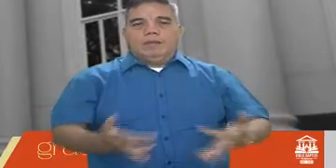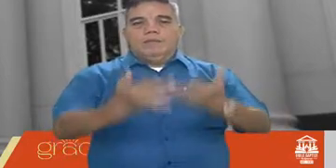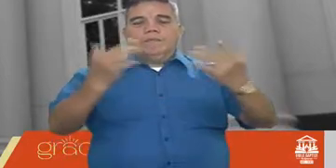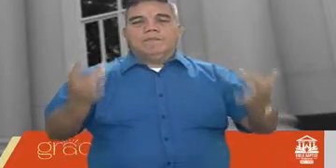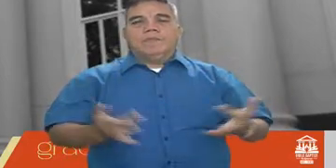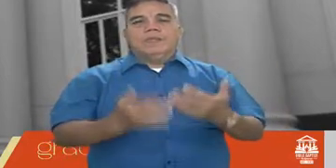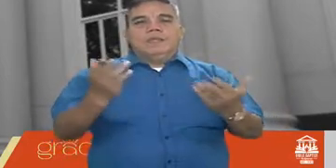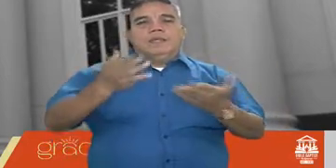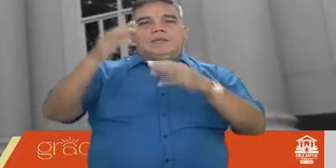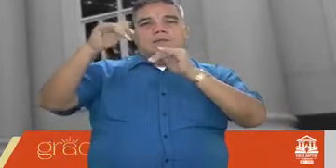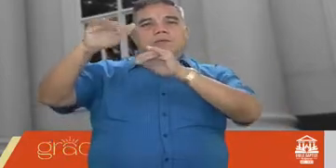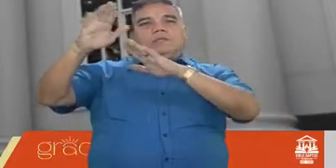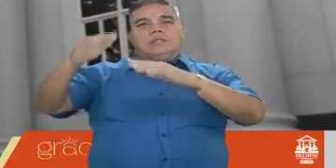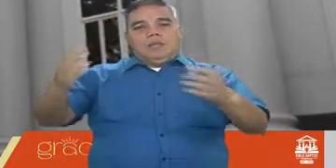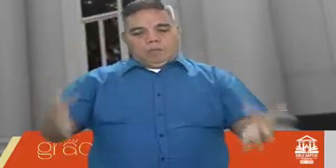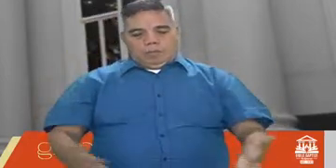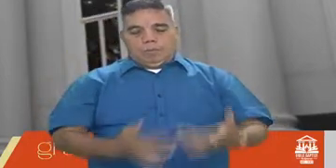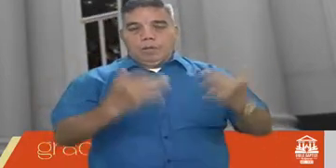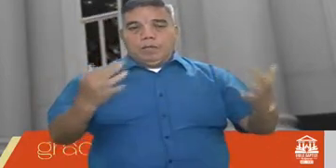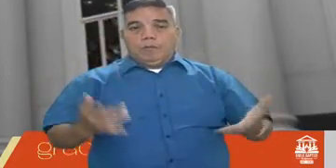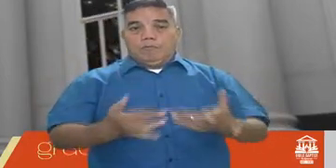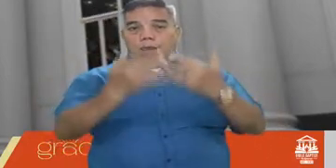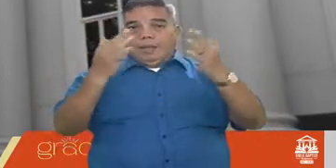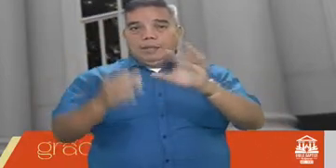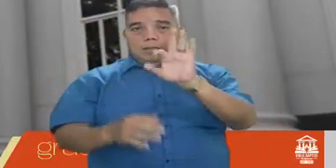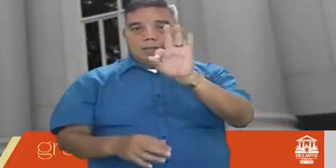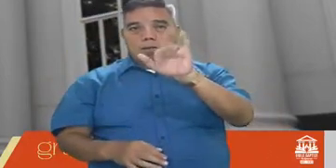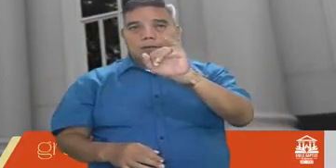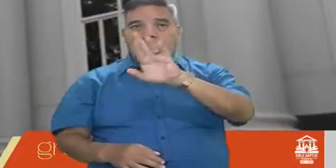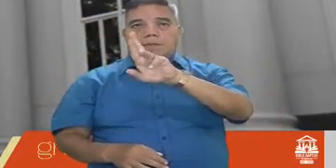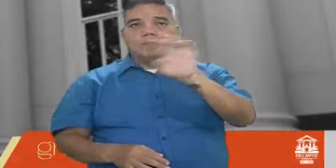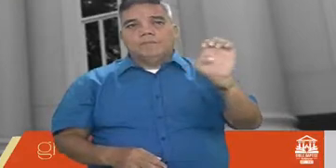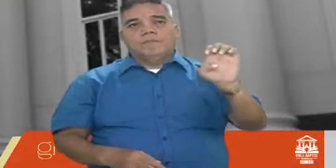Sinai then was burning with fire,